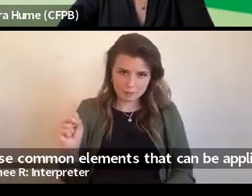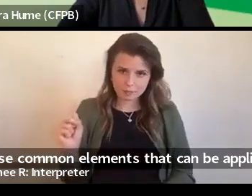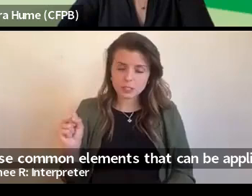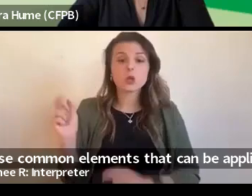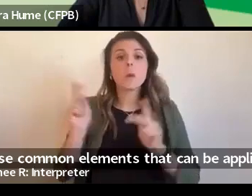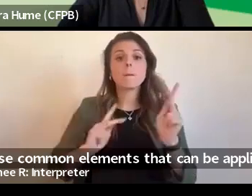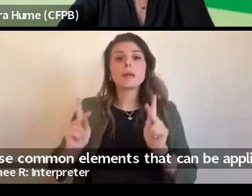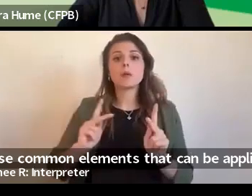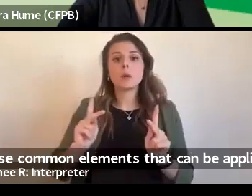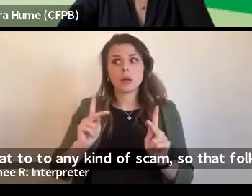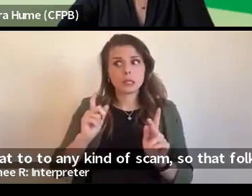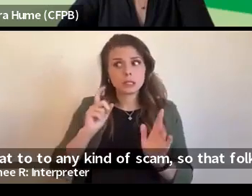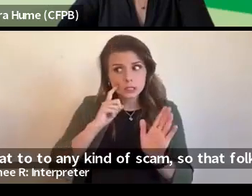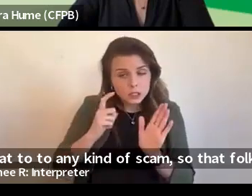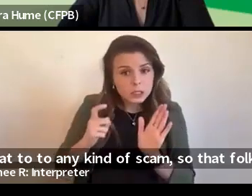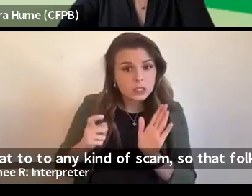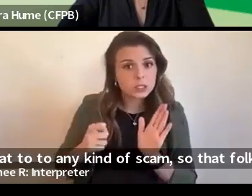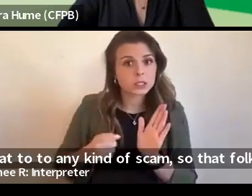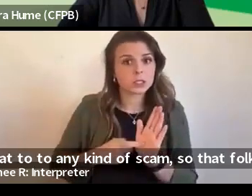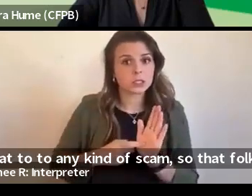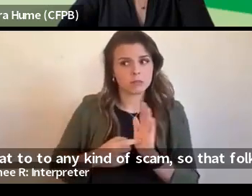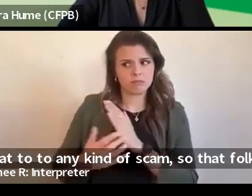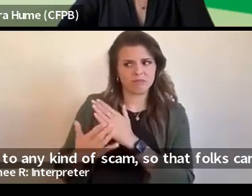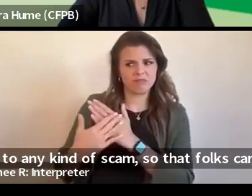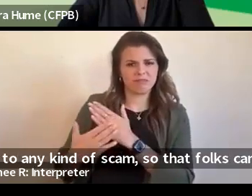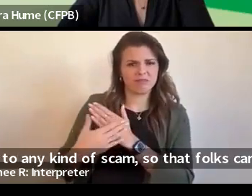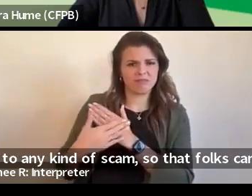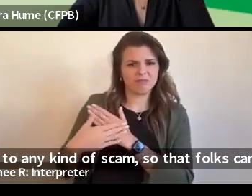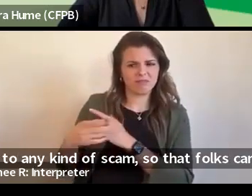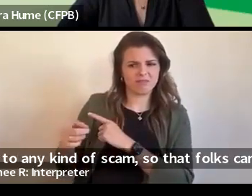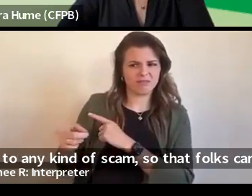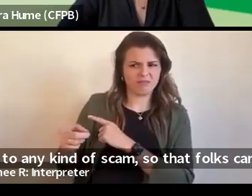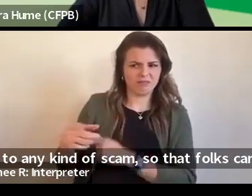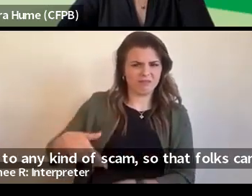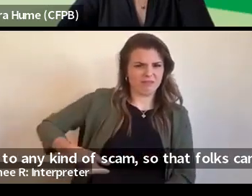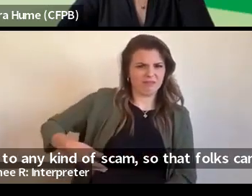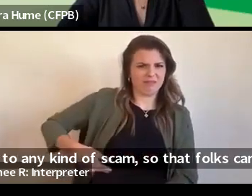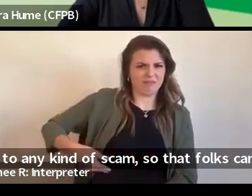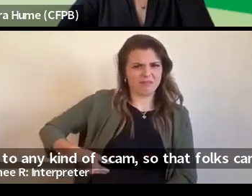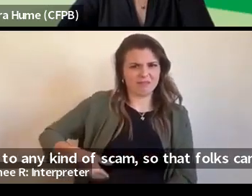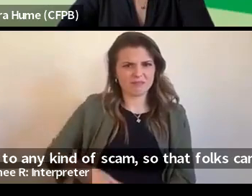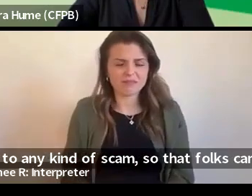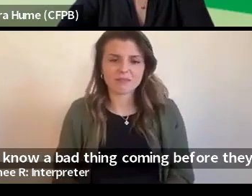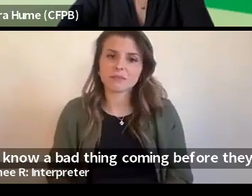can smell a bad thing coming before they're involved in it.